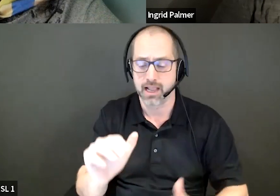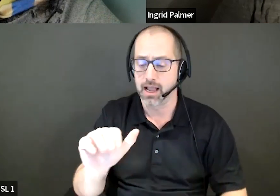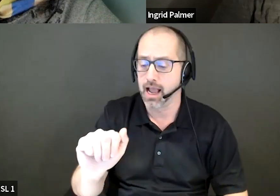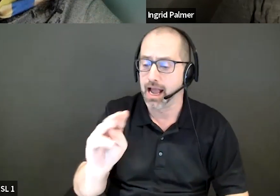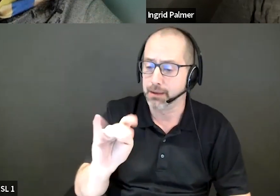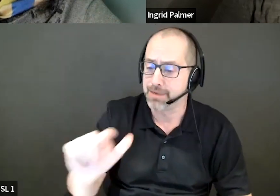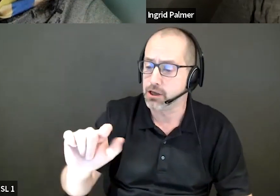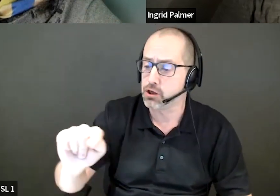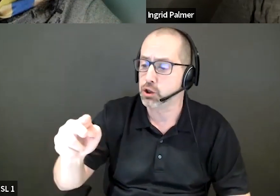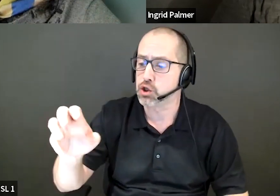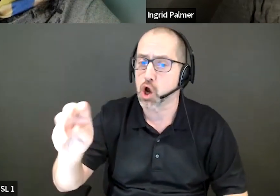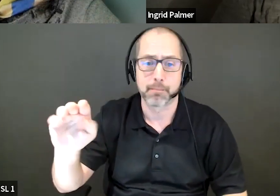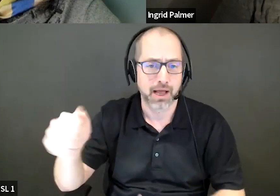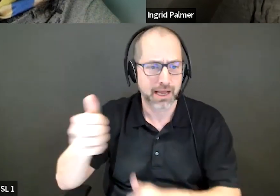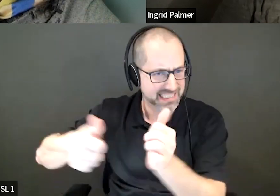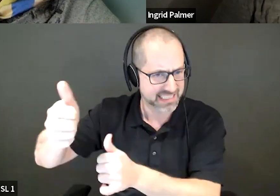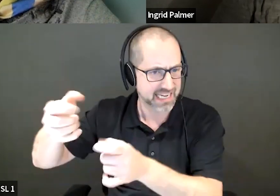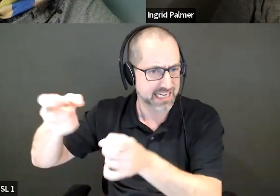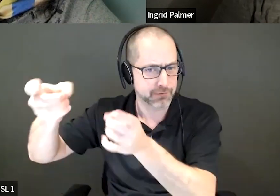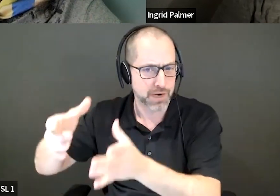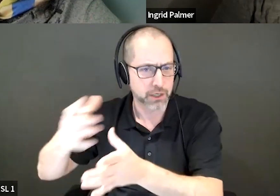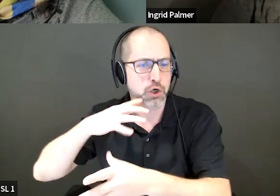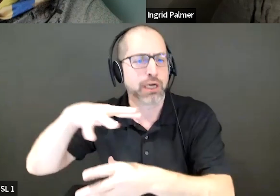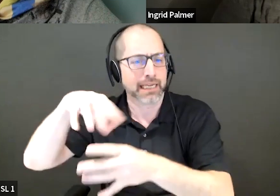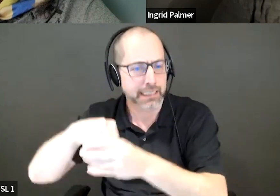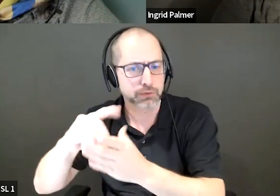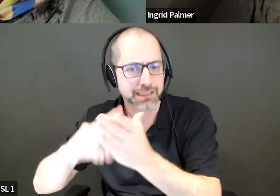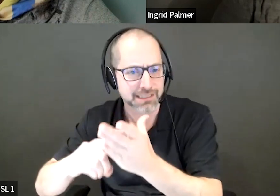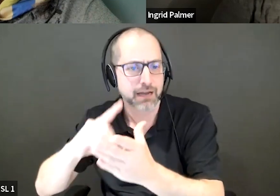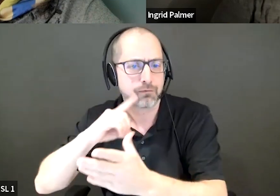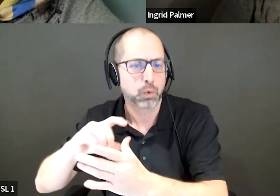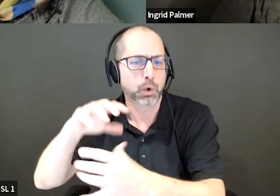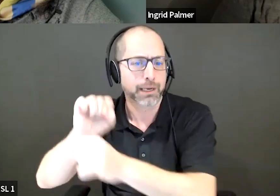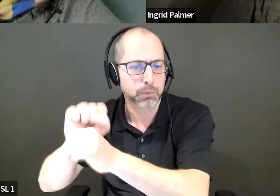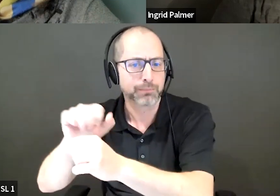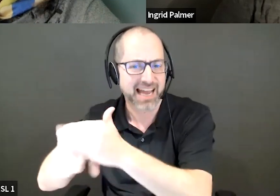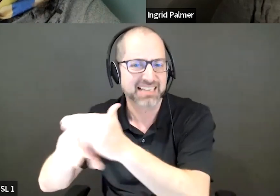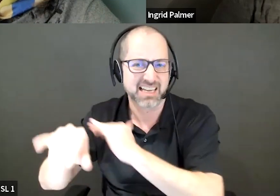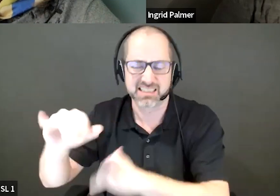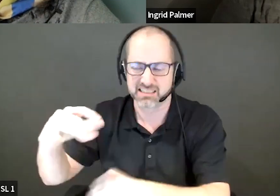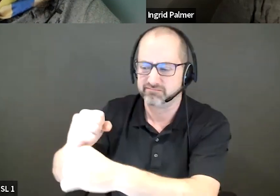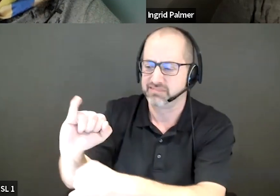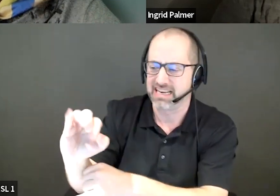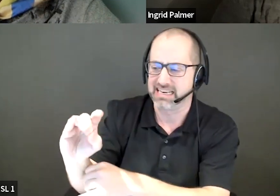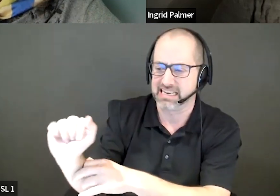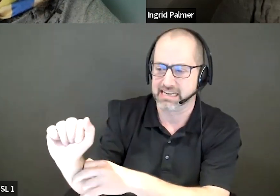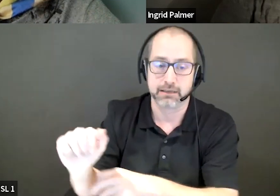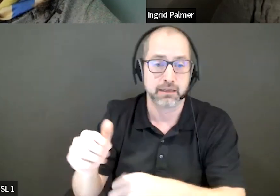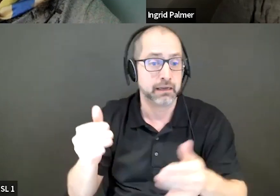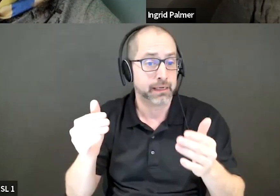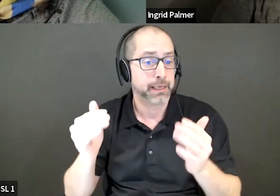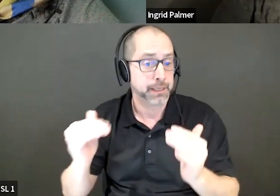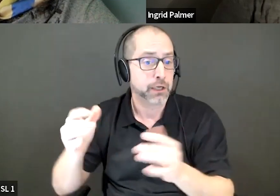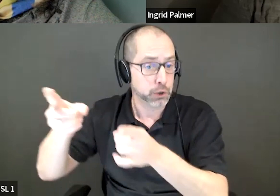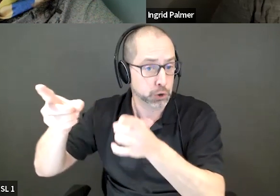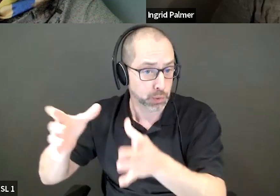Tomba, Executive Director, Inclusive Design for Employment Access, IDEA, and Director, Research